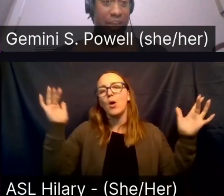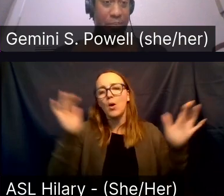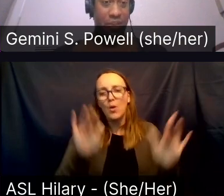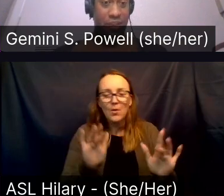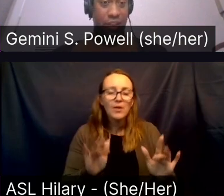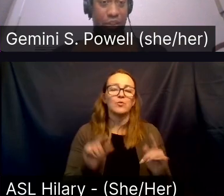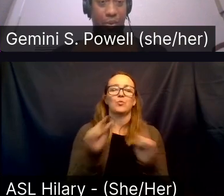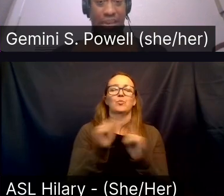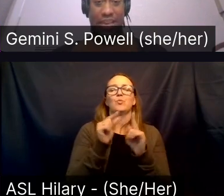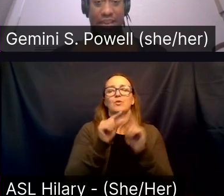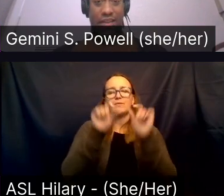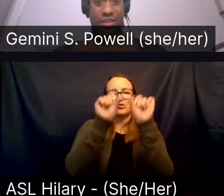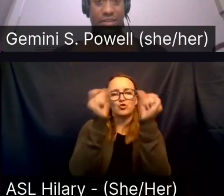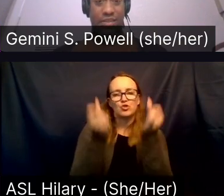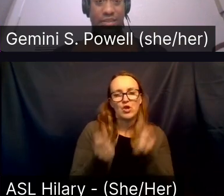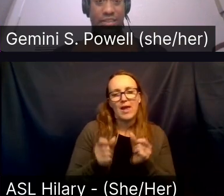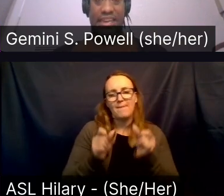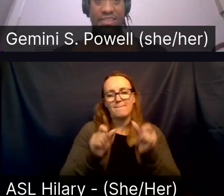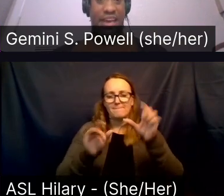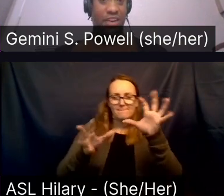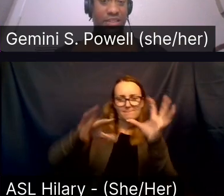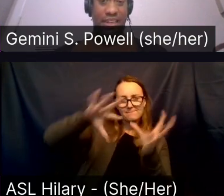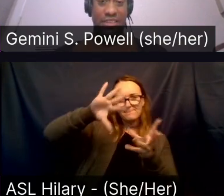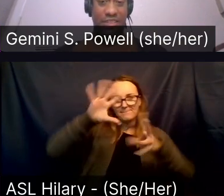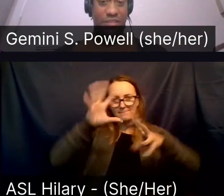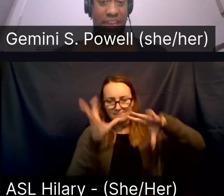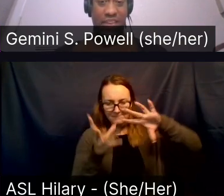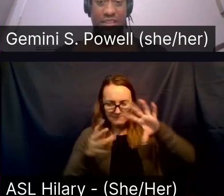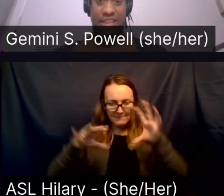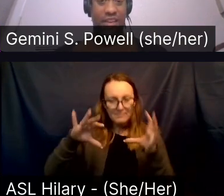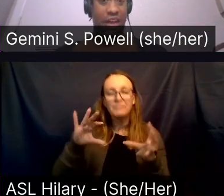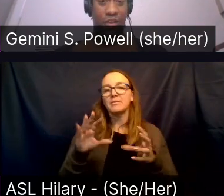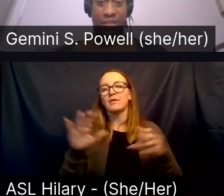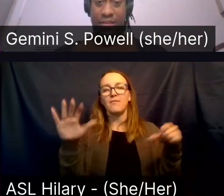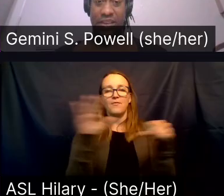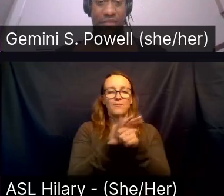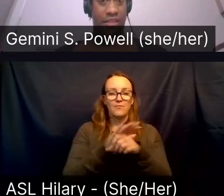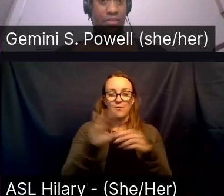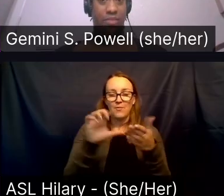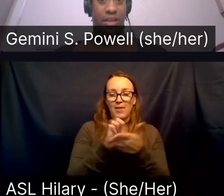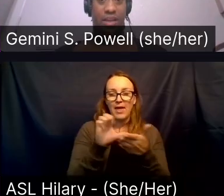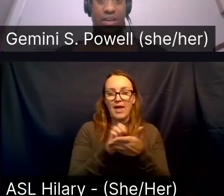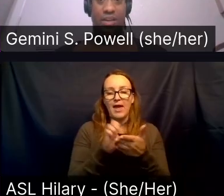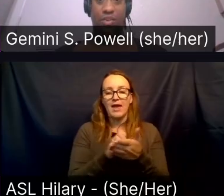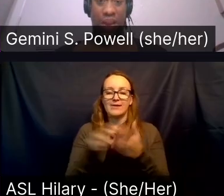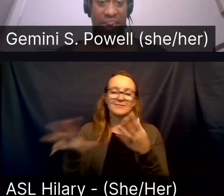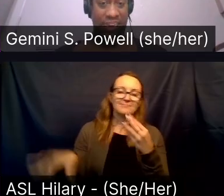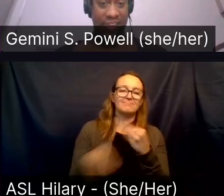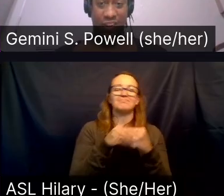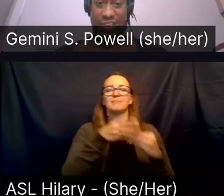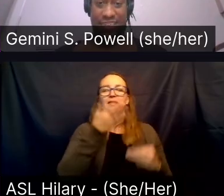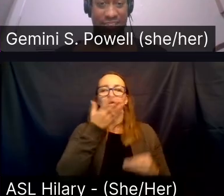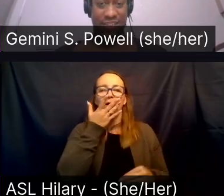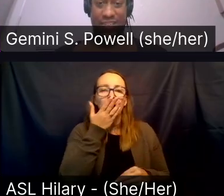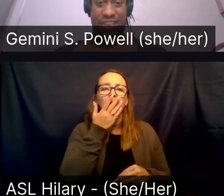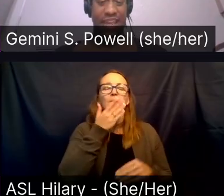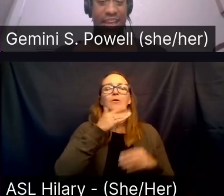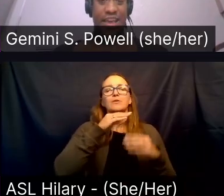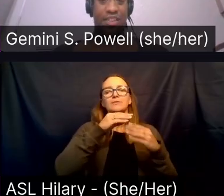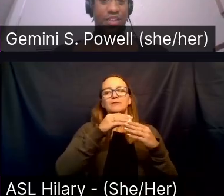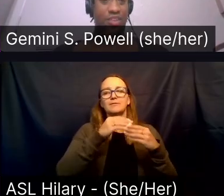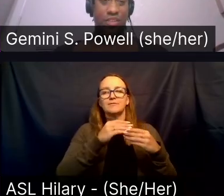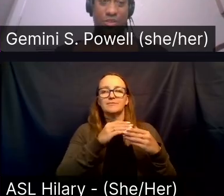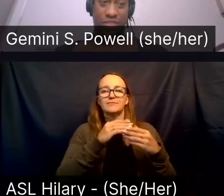take shape, you can take entire sections of pages and color them, give them gradients